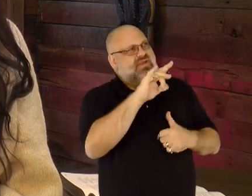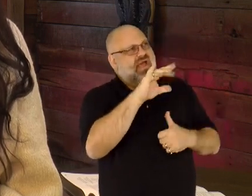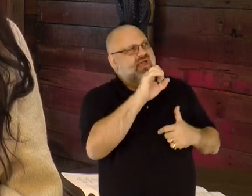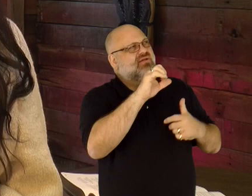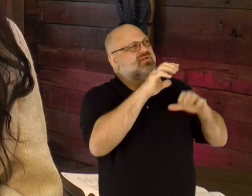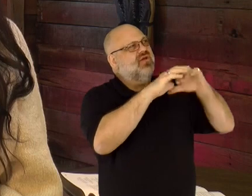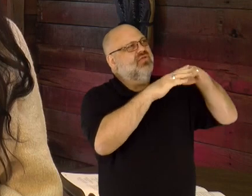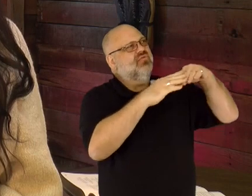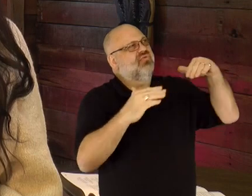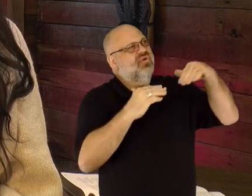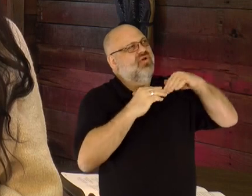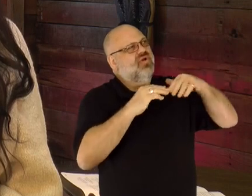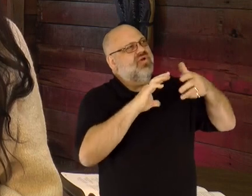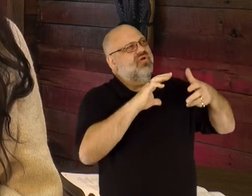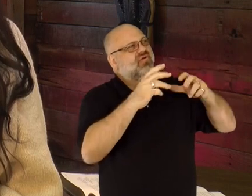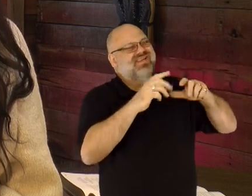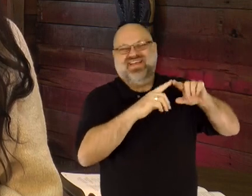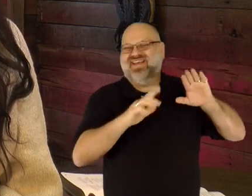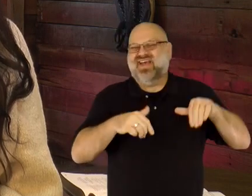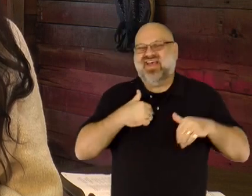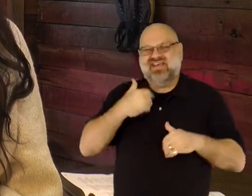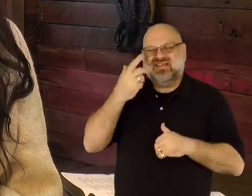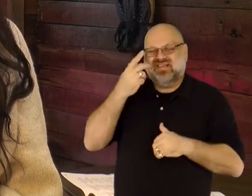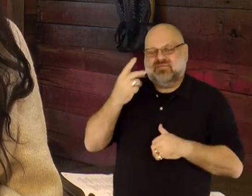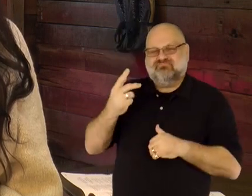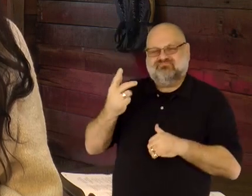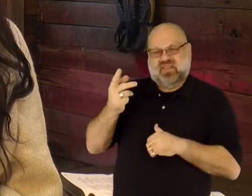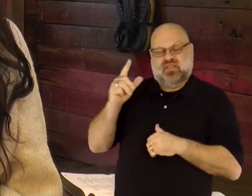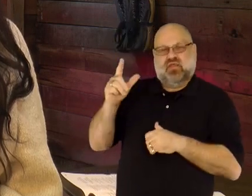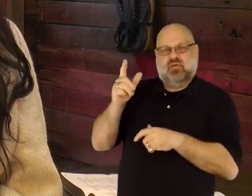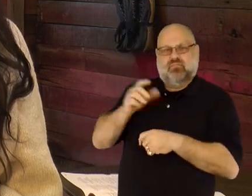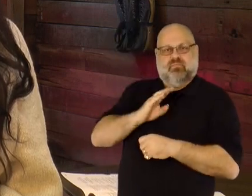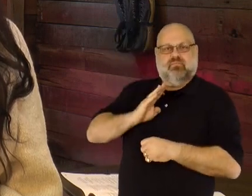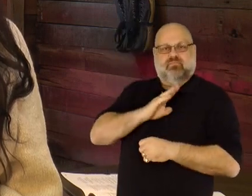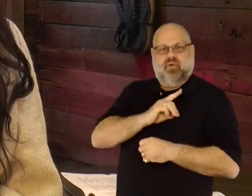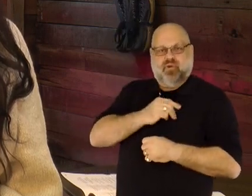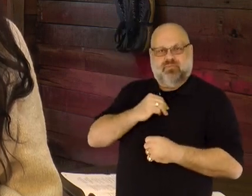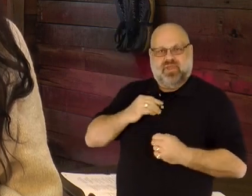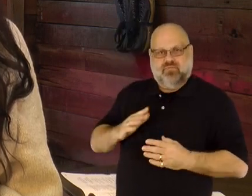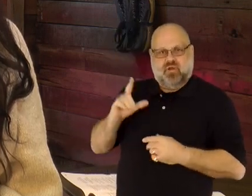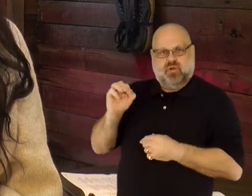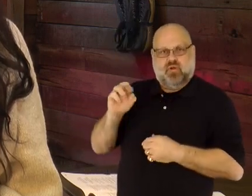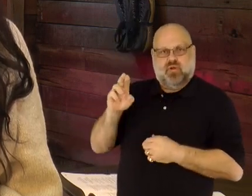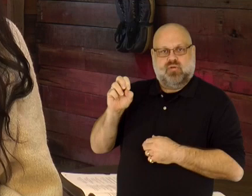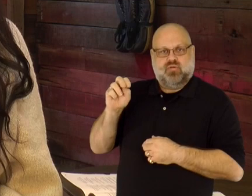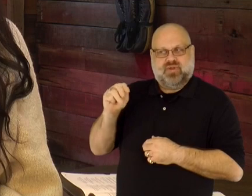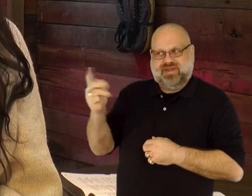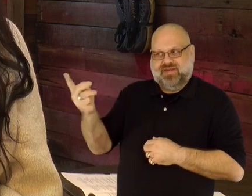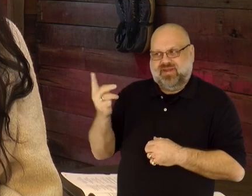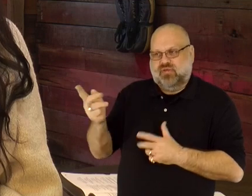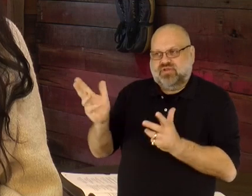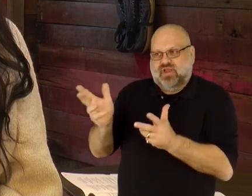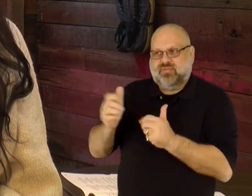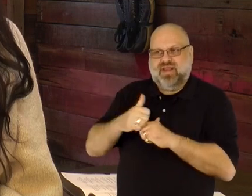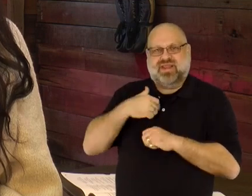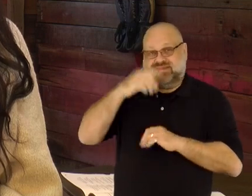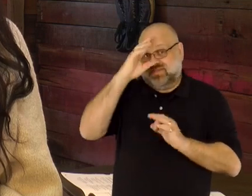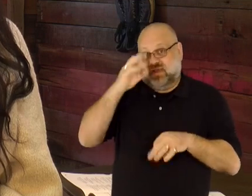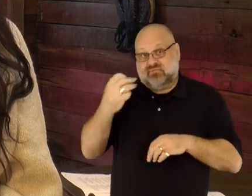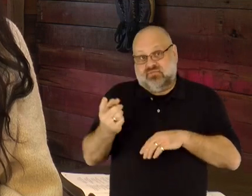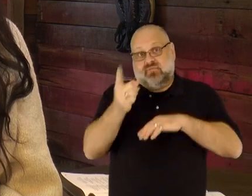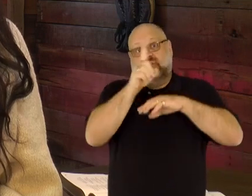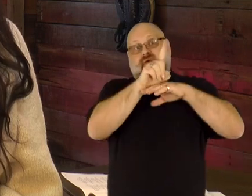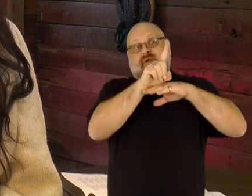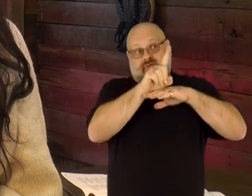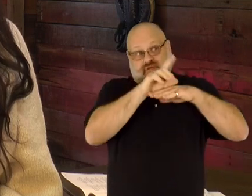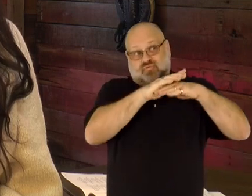and so one of our board members and I, Lauren, were talking about it, and I decided just to go up onto the roof and see if we could fix the tiles